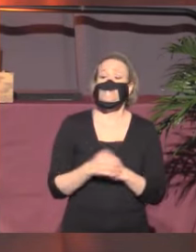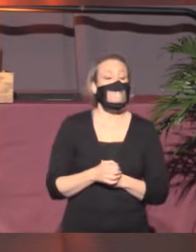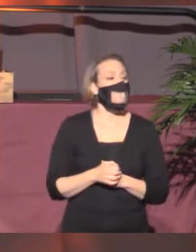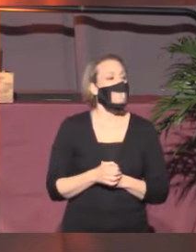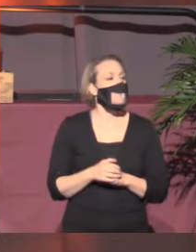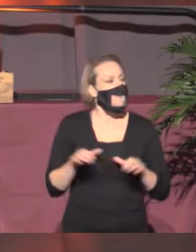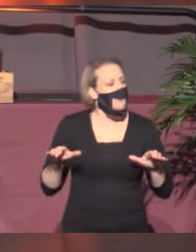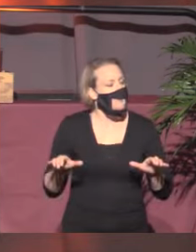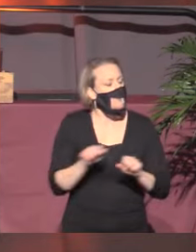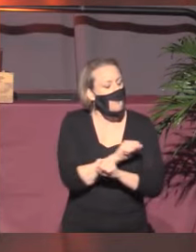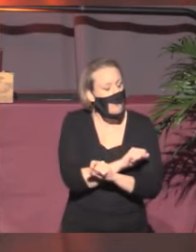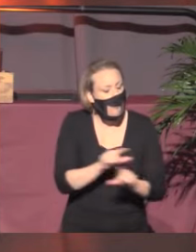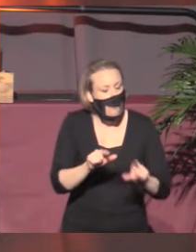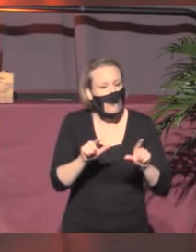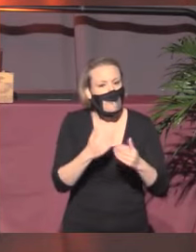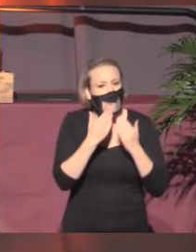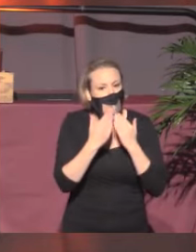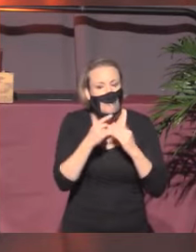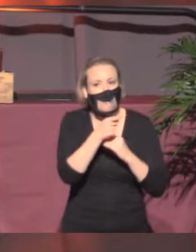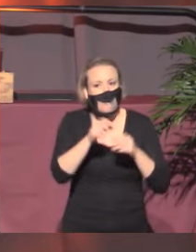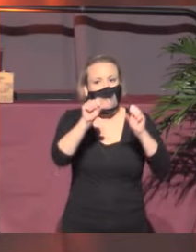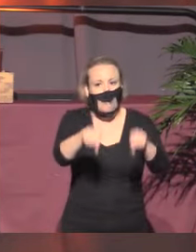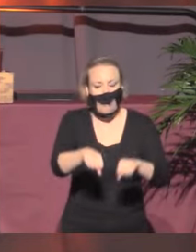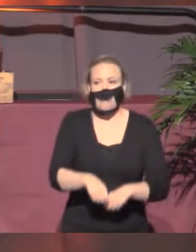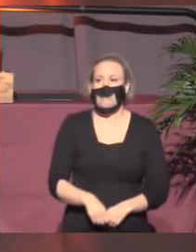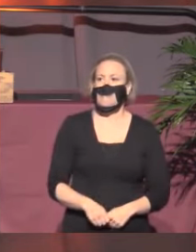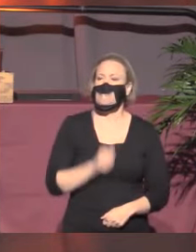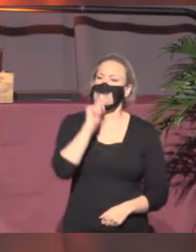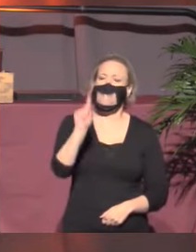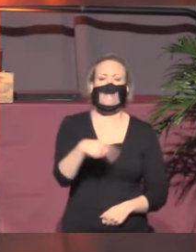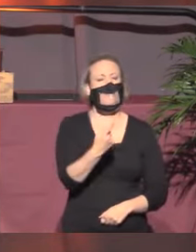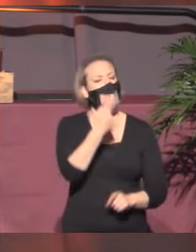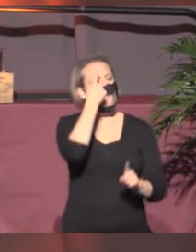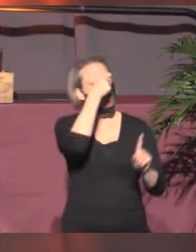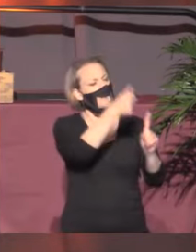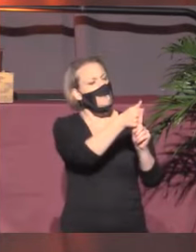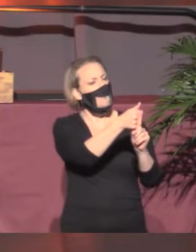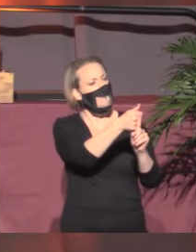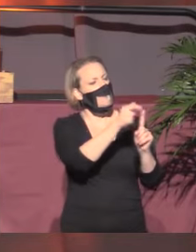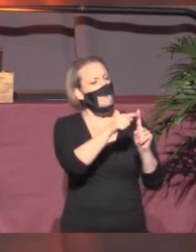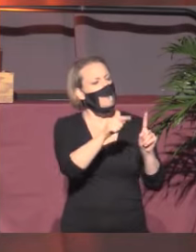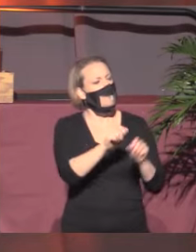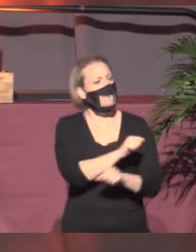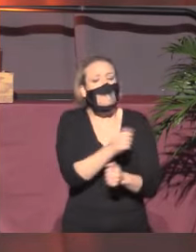can. Not just for yourself, but for all the people you